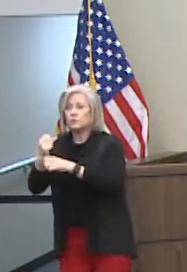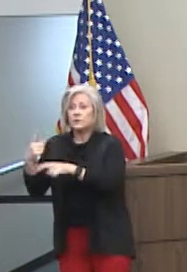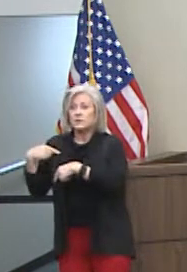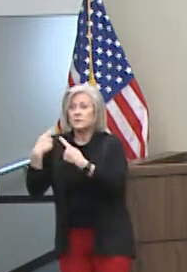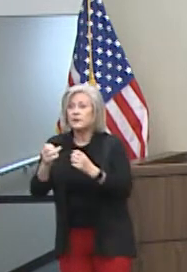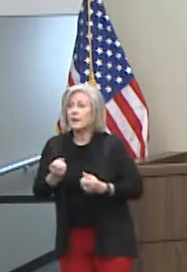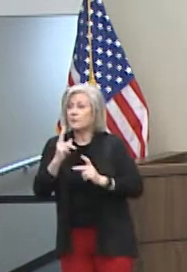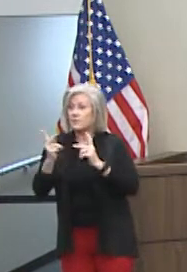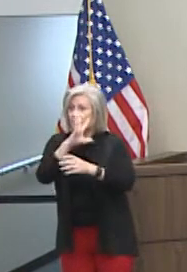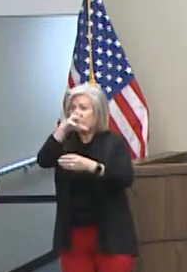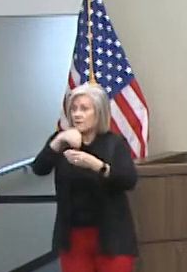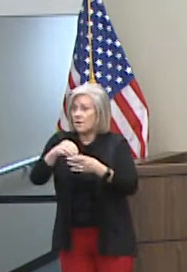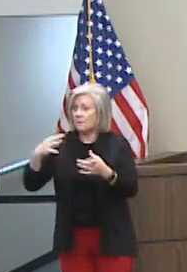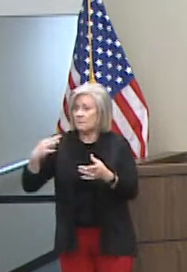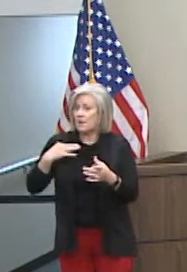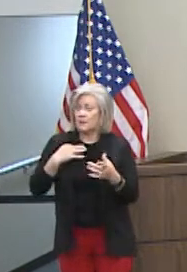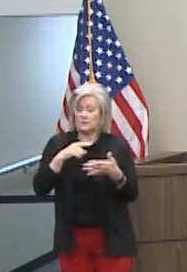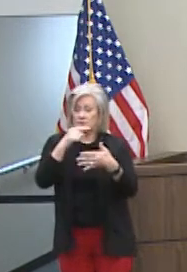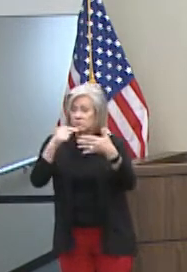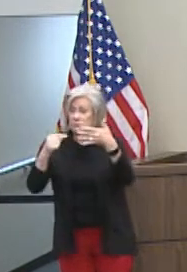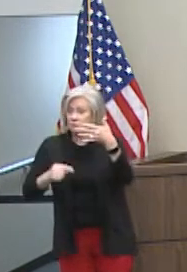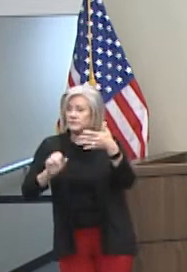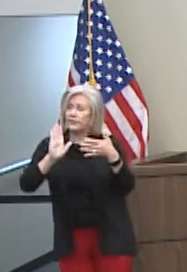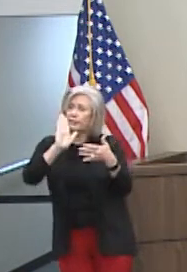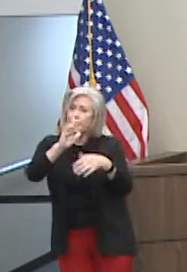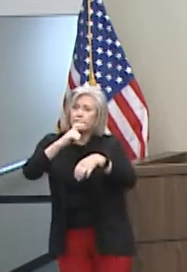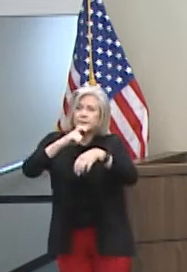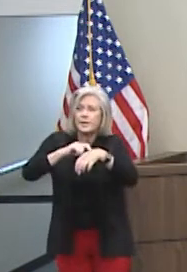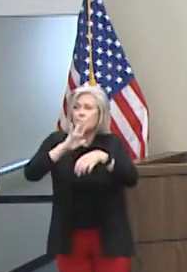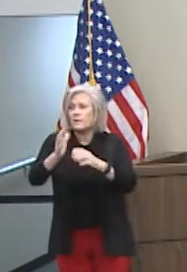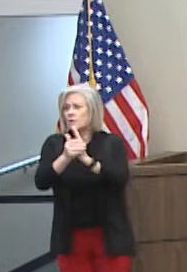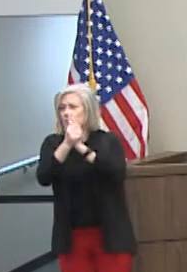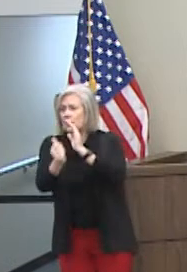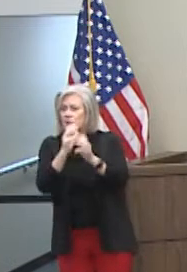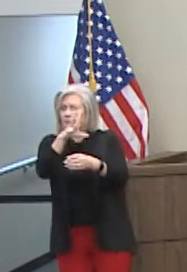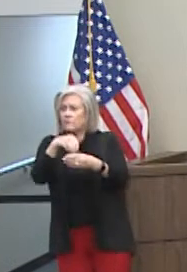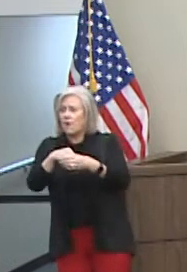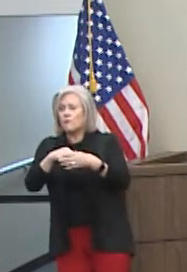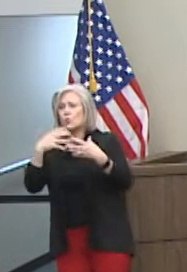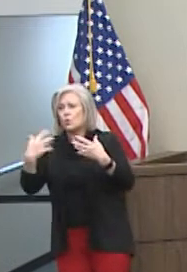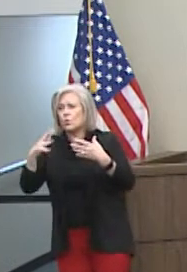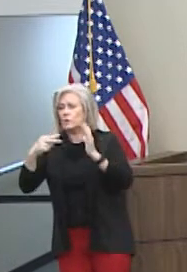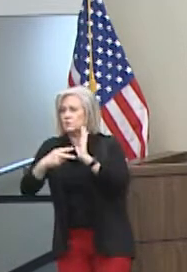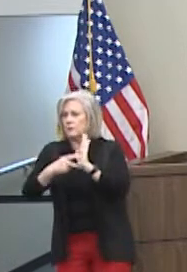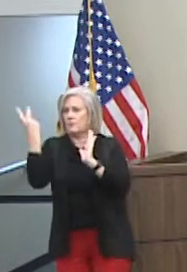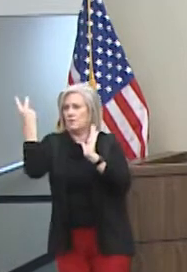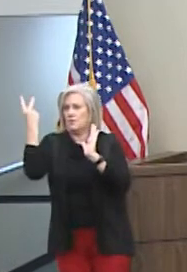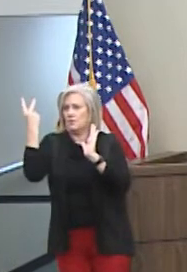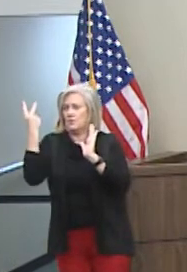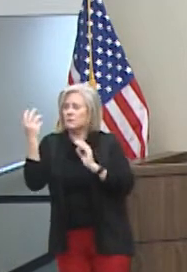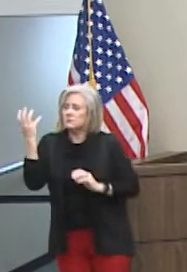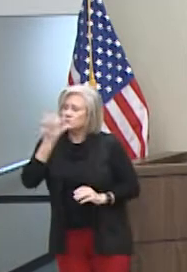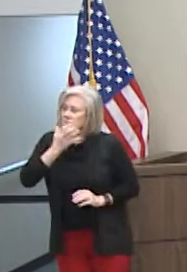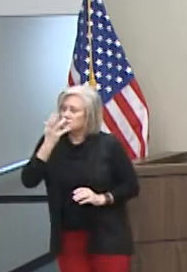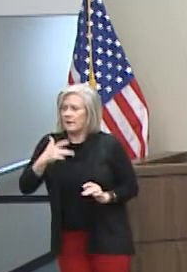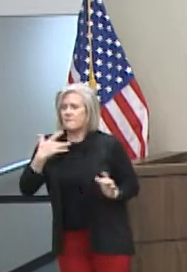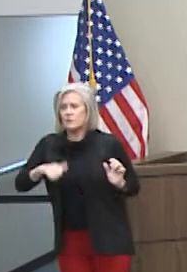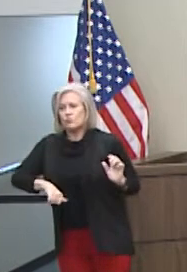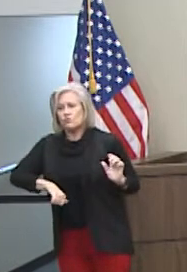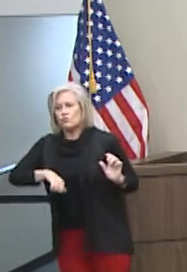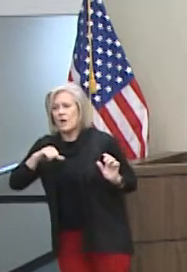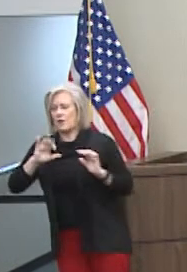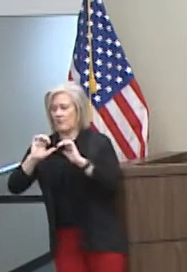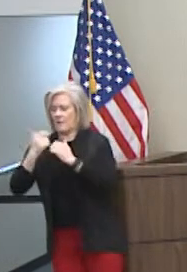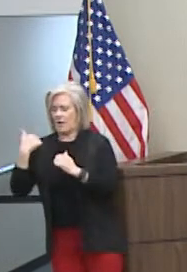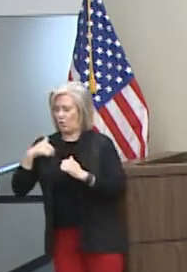volunteers investing their time and their talents and our student success has nearly doubled. I am incredibly proud of the way we